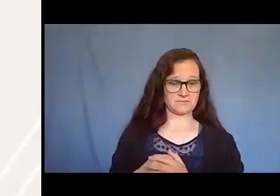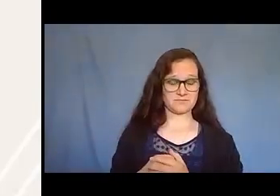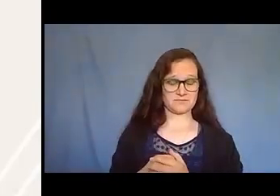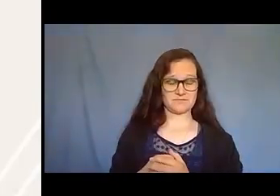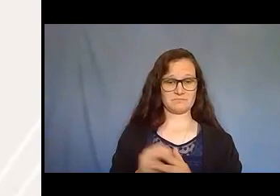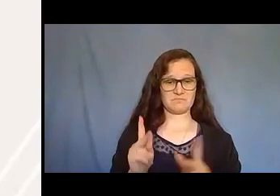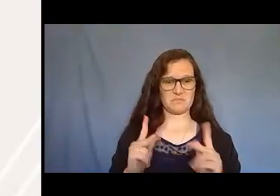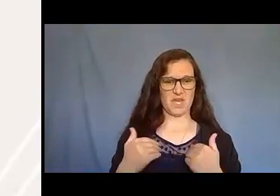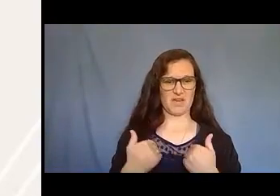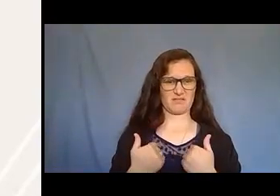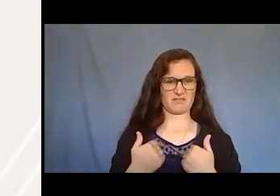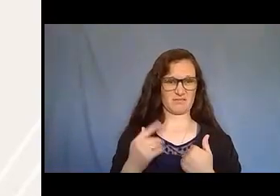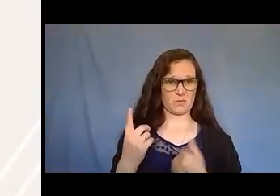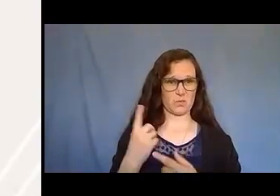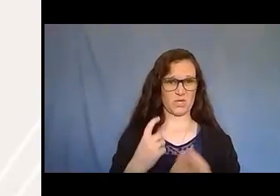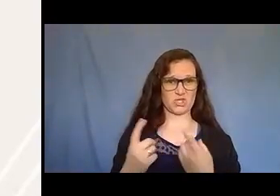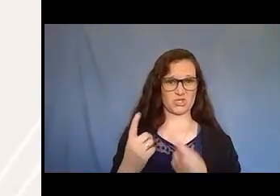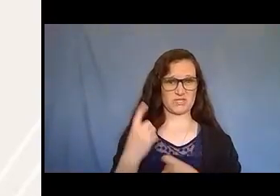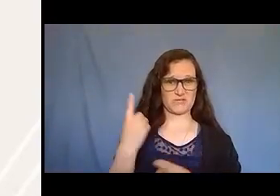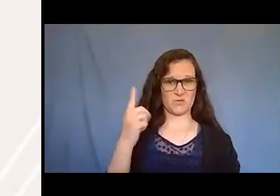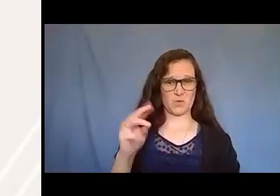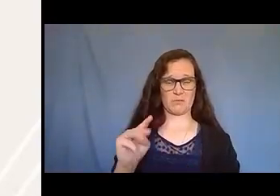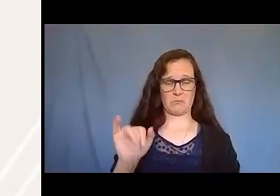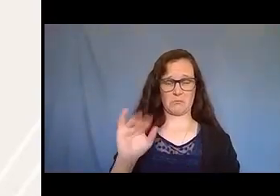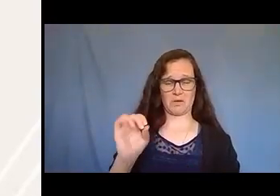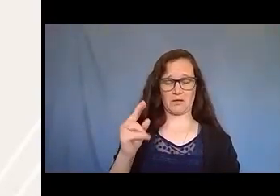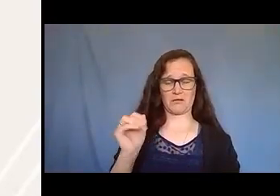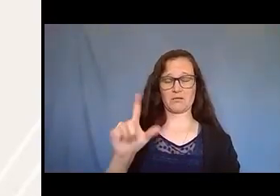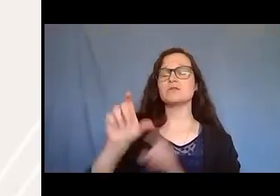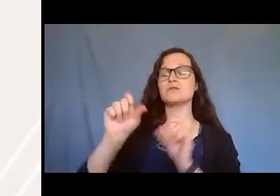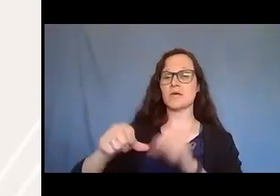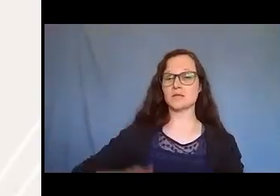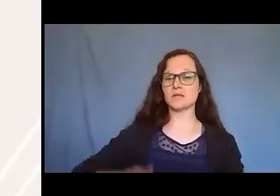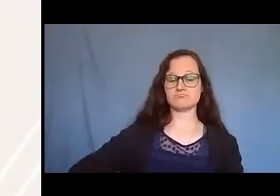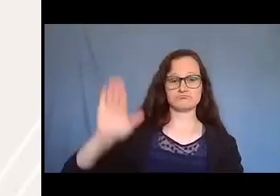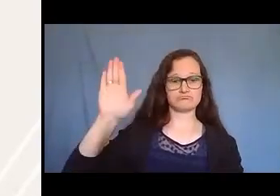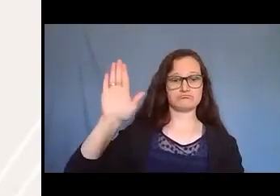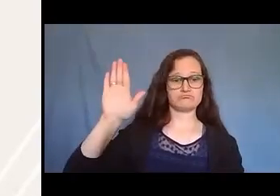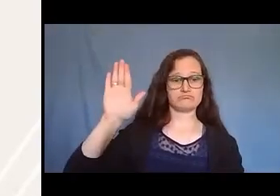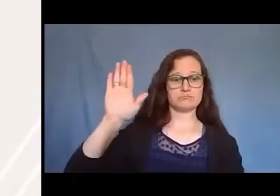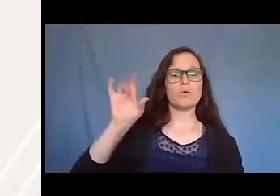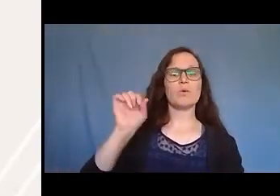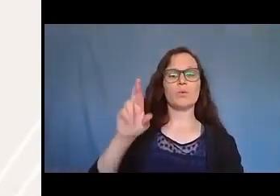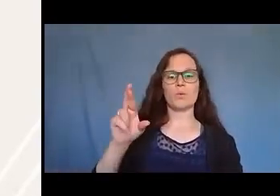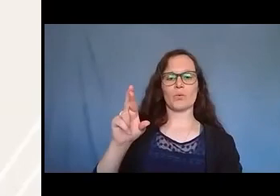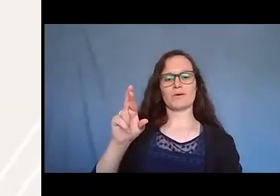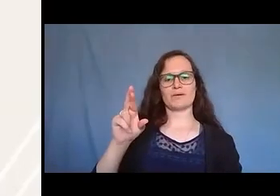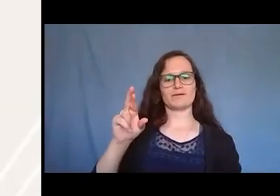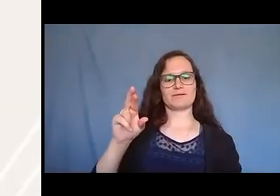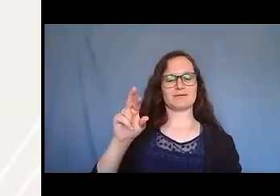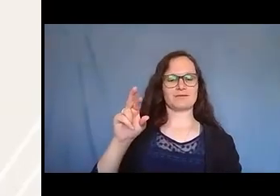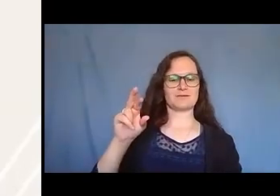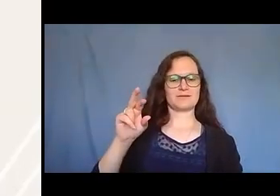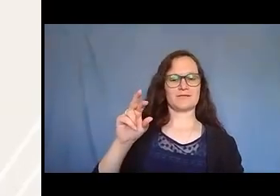any. Again, you can use the hand raise function or our chat